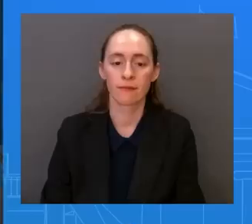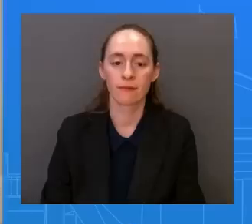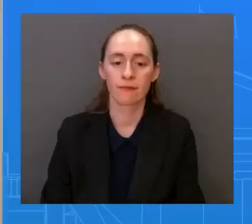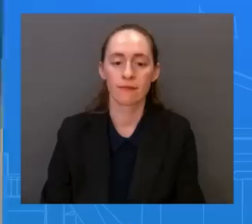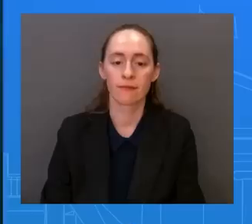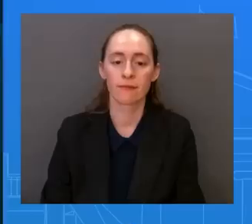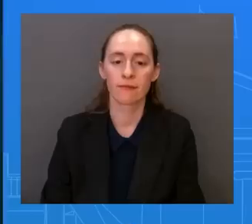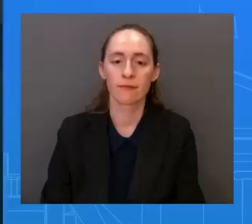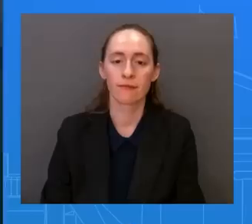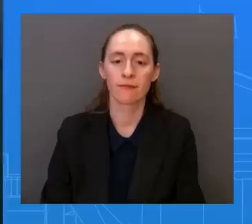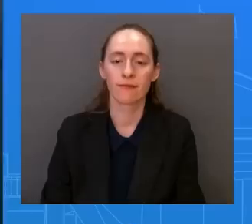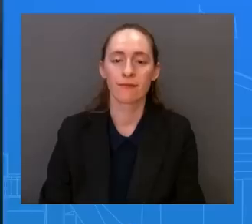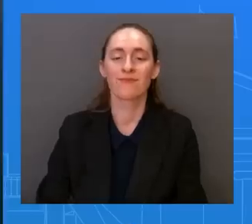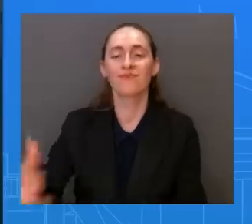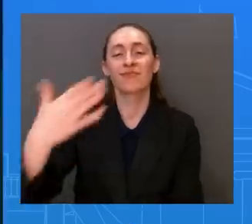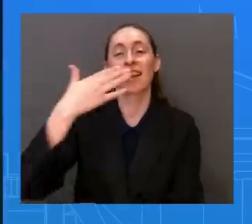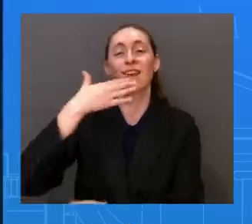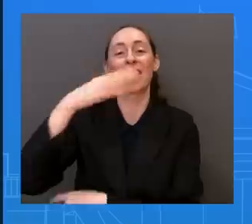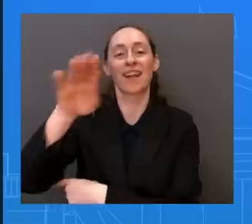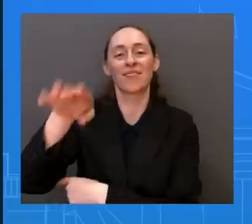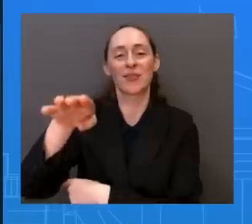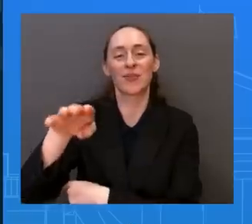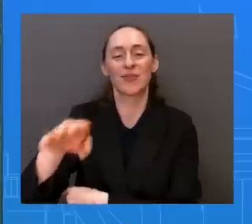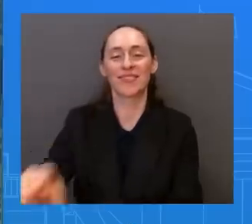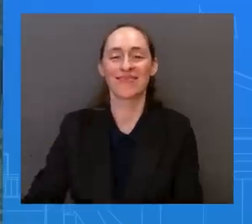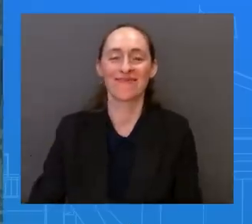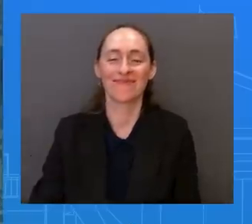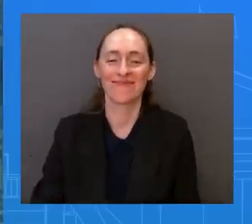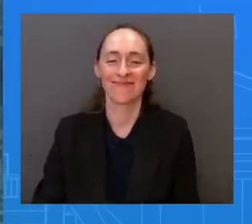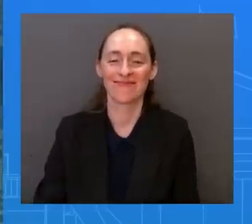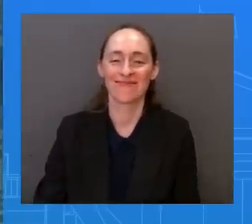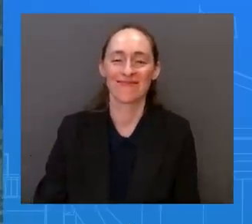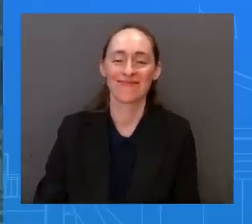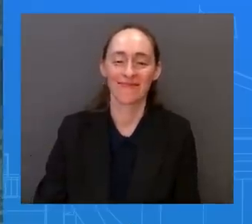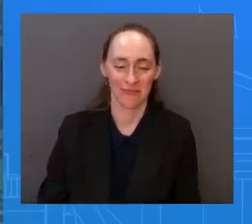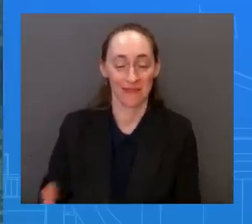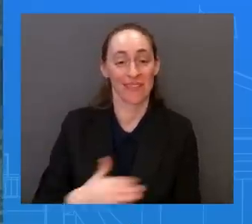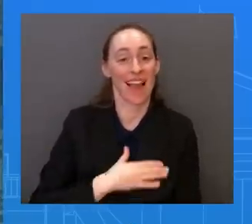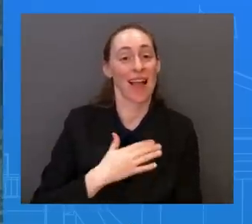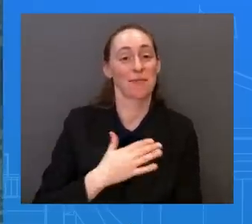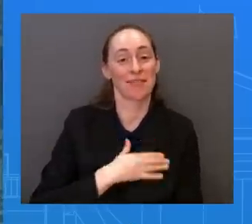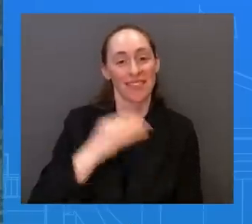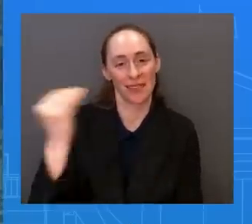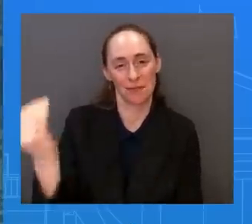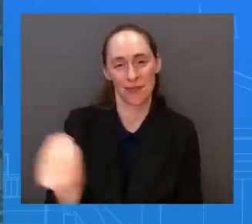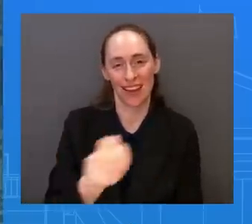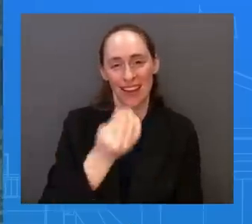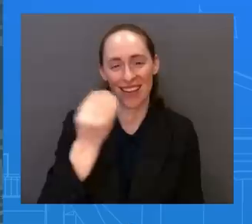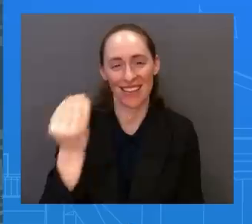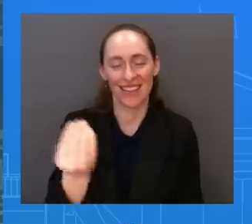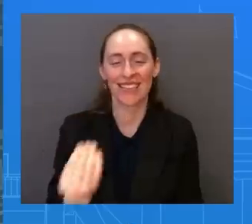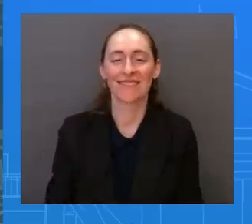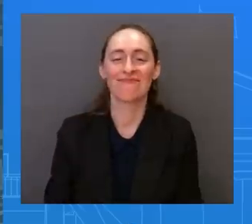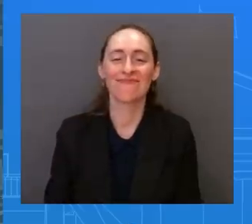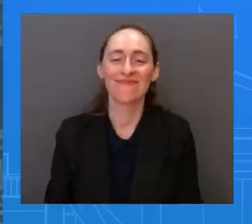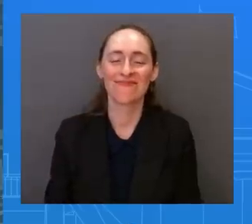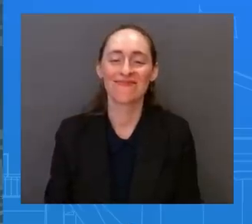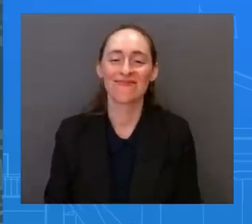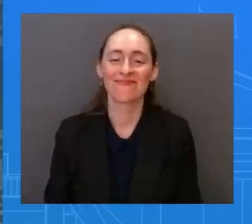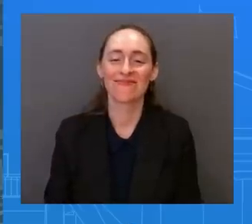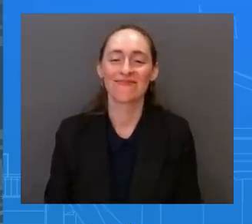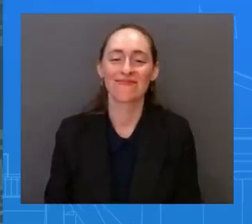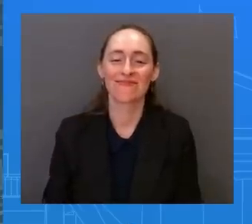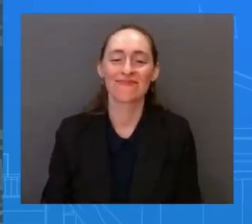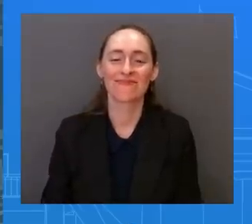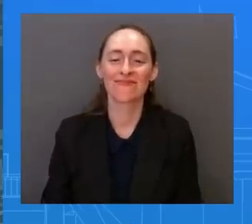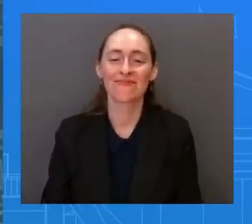Good afternoon, everybody. Happy Monday. Okay, so before I introduce our special guest today,